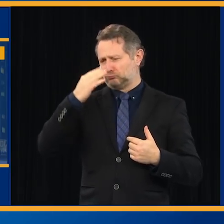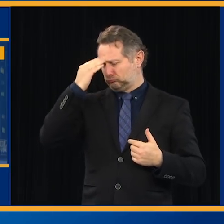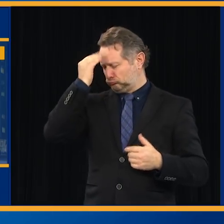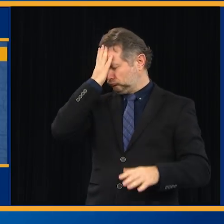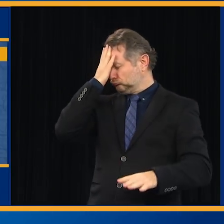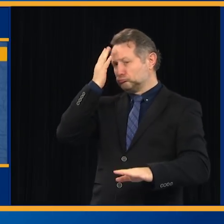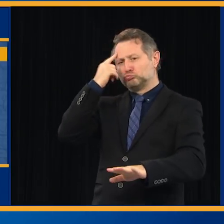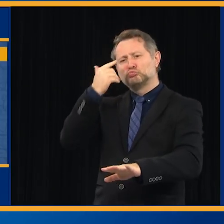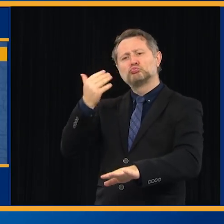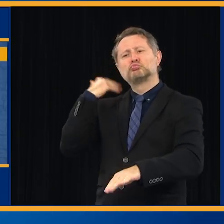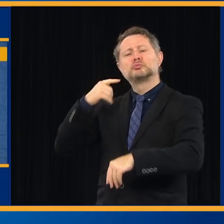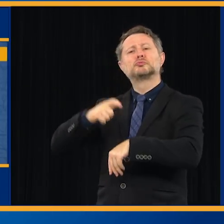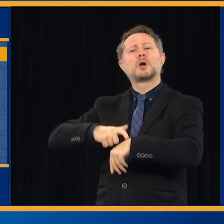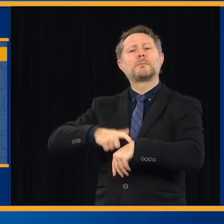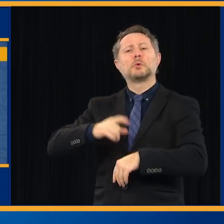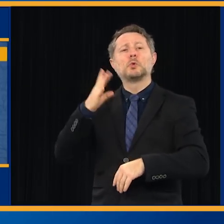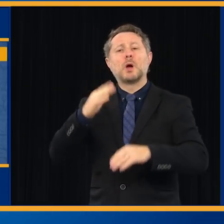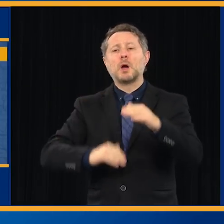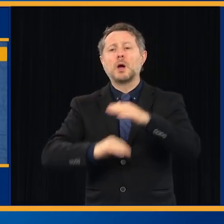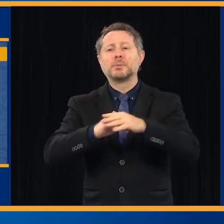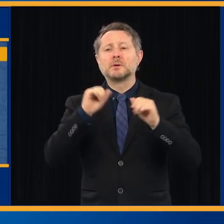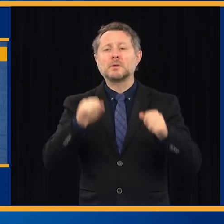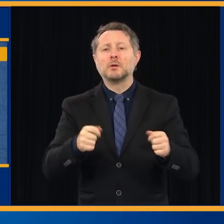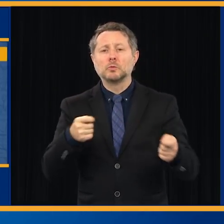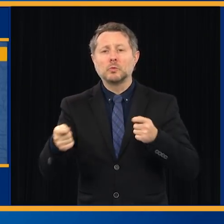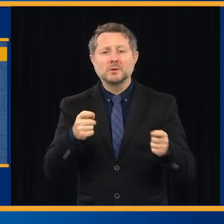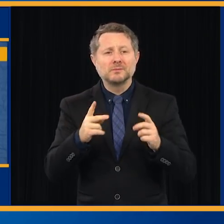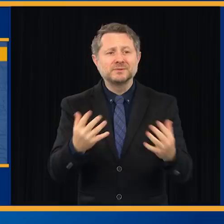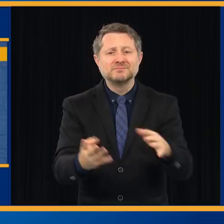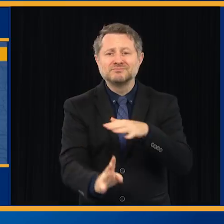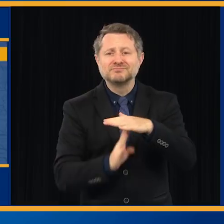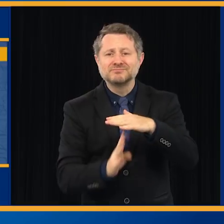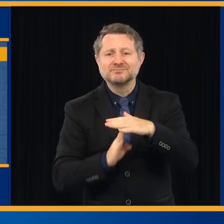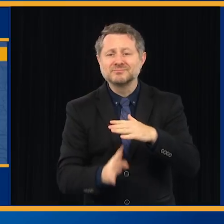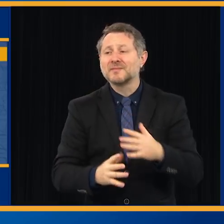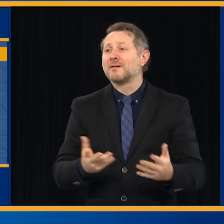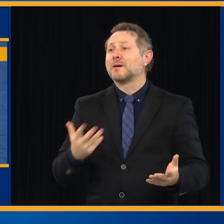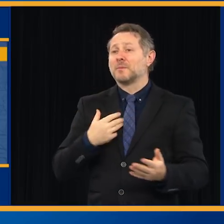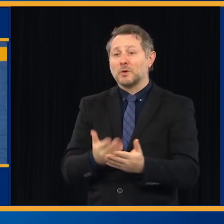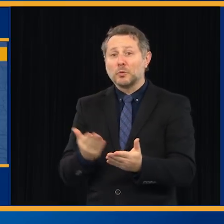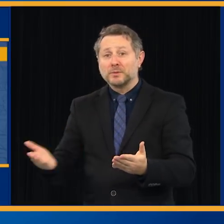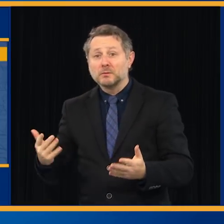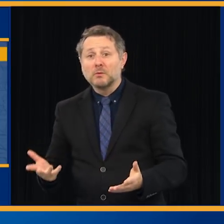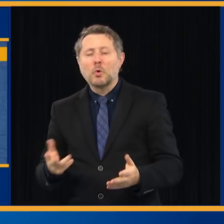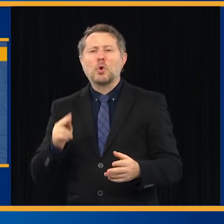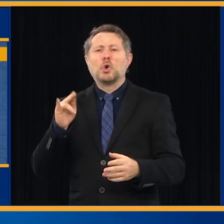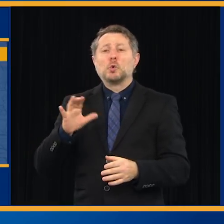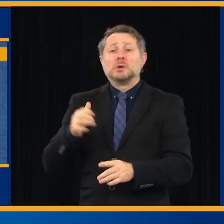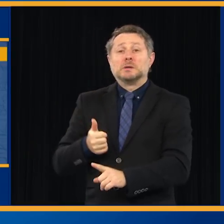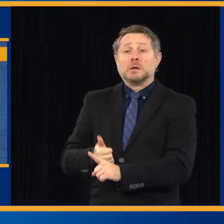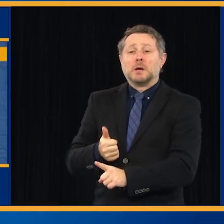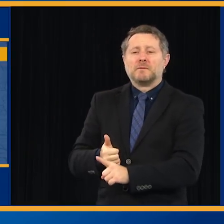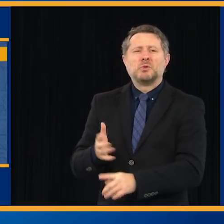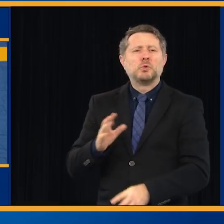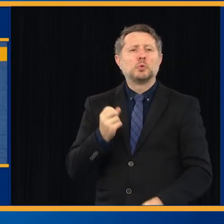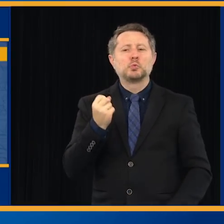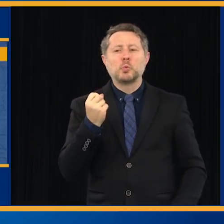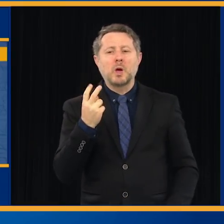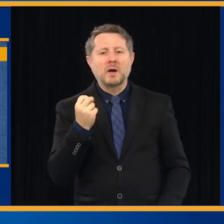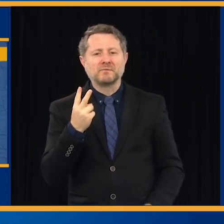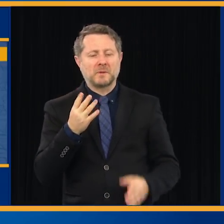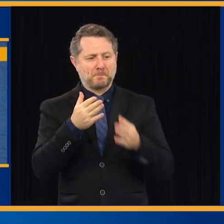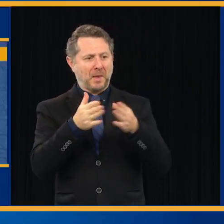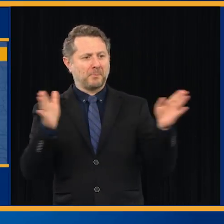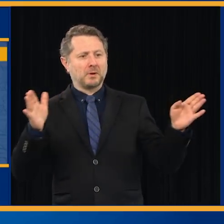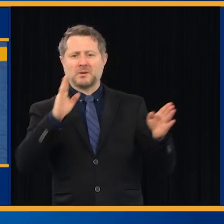the equipment, and the management of our hospital system. New York City, we have only 12 public hospitals. They